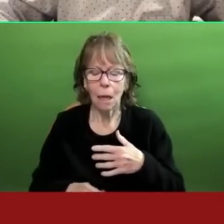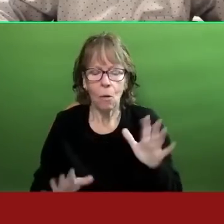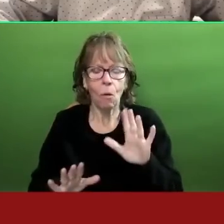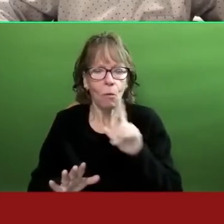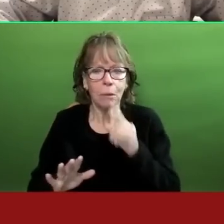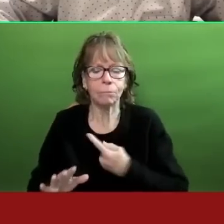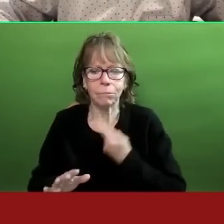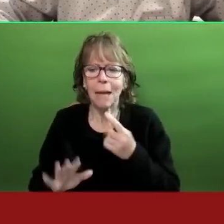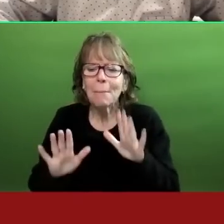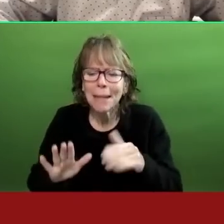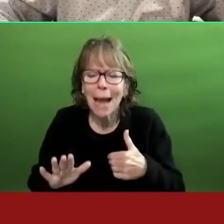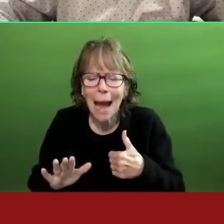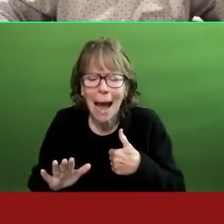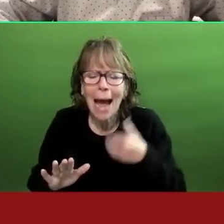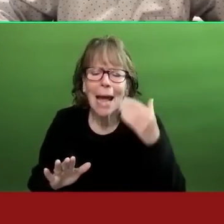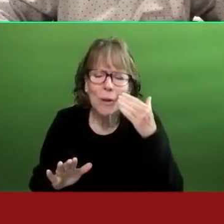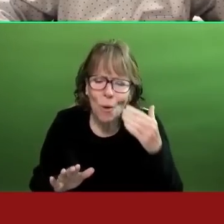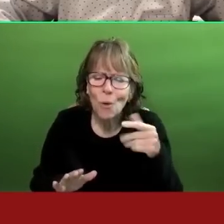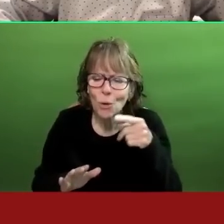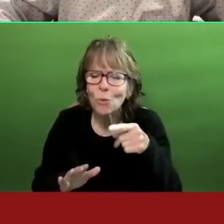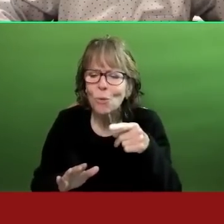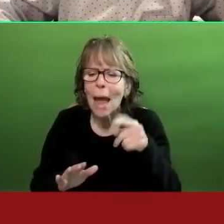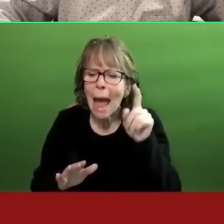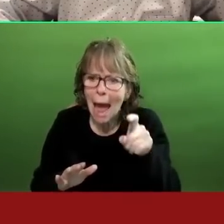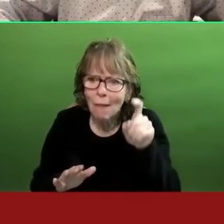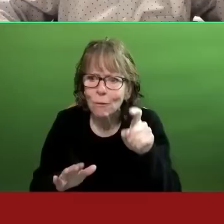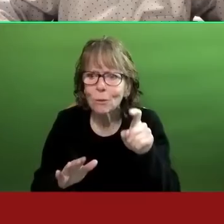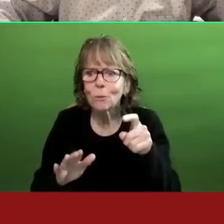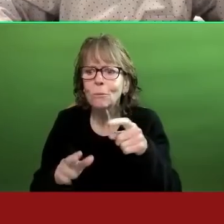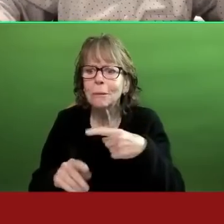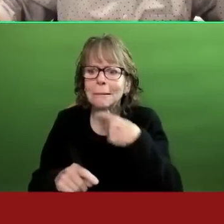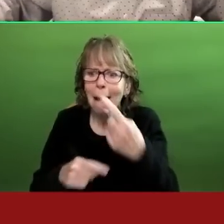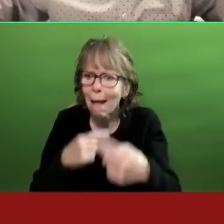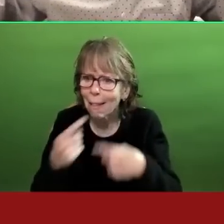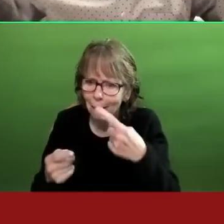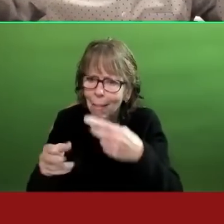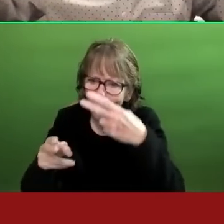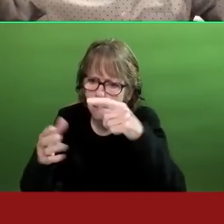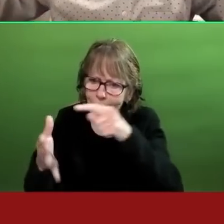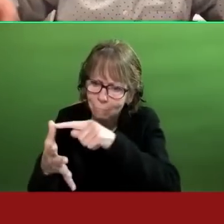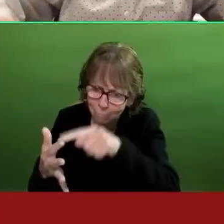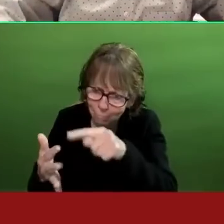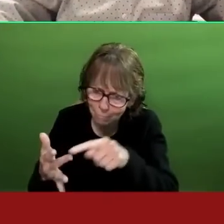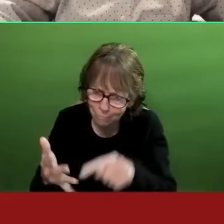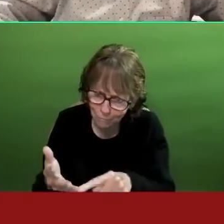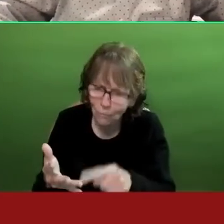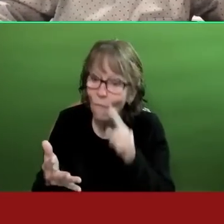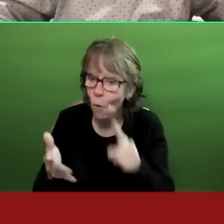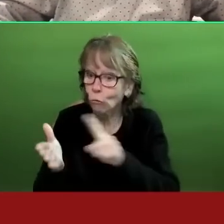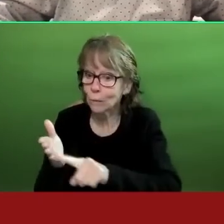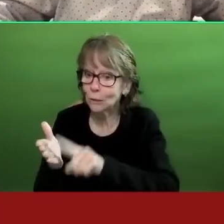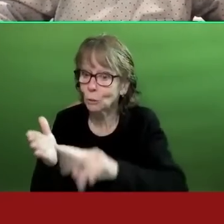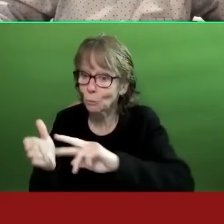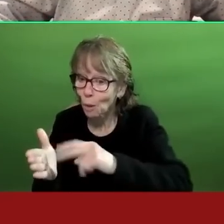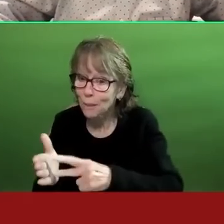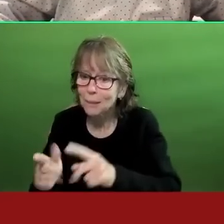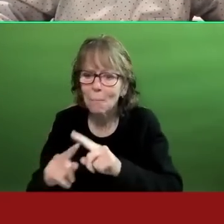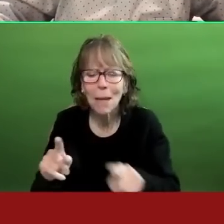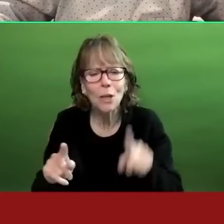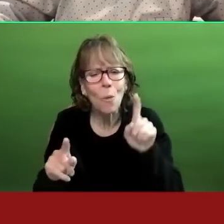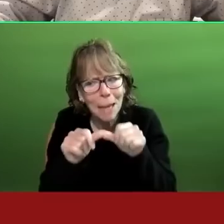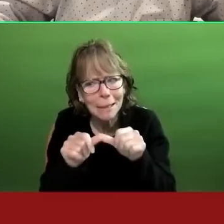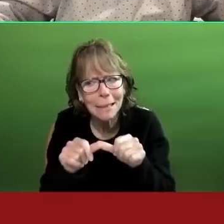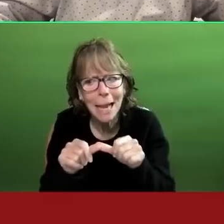So there's a fine line between presenting a case and making sure anonymity is maintained. In this case, I don't think that